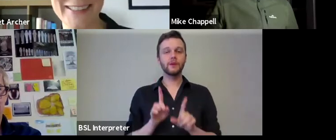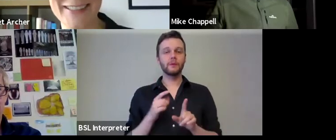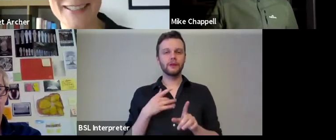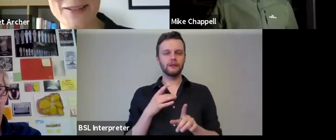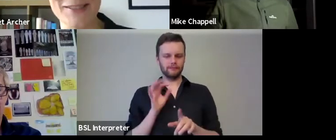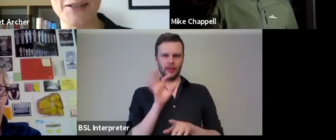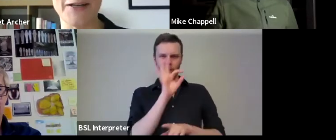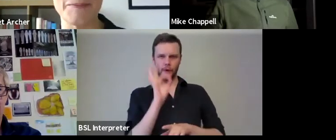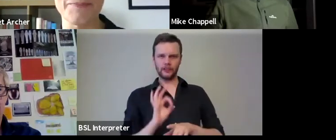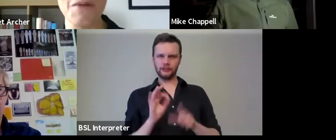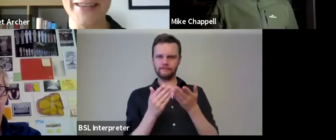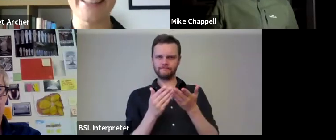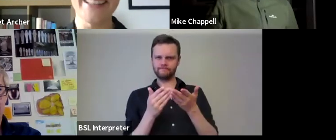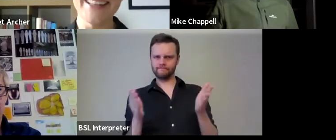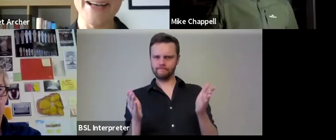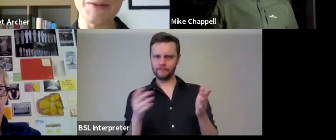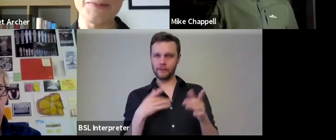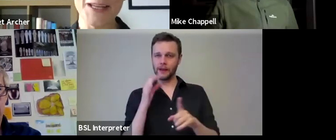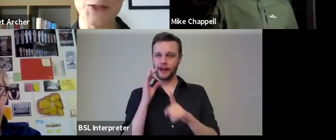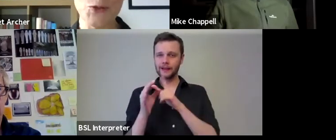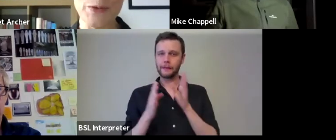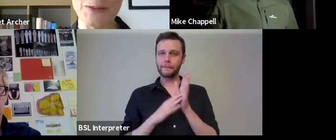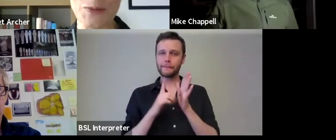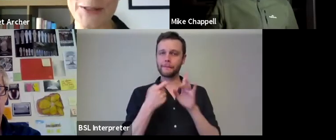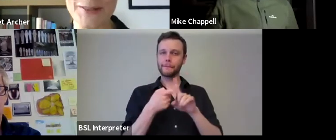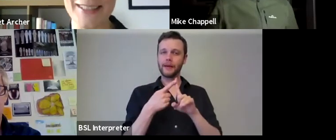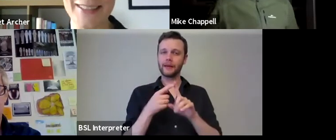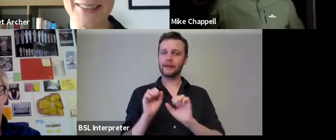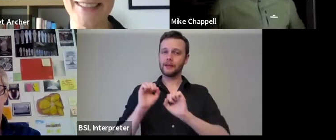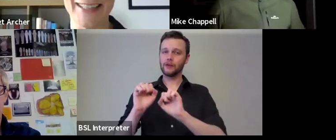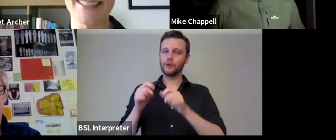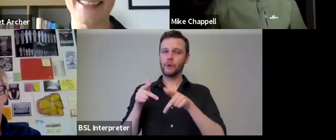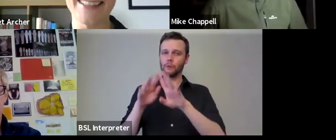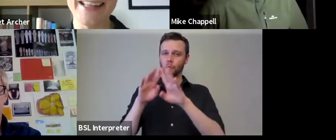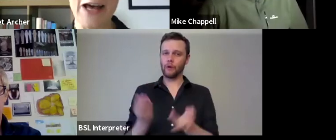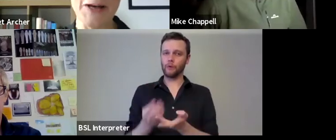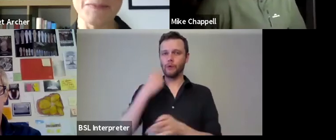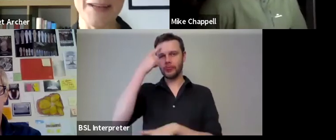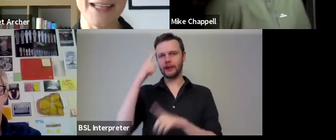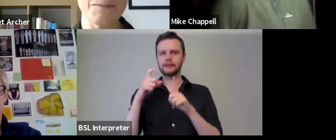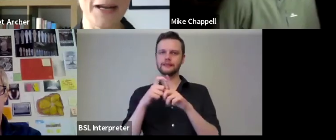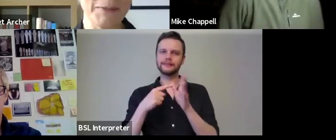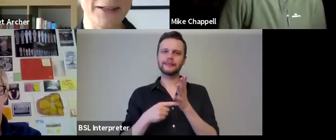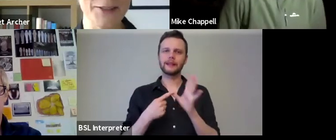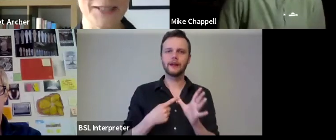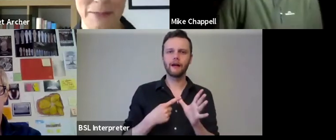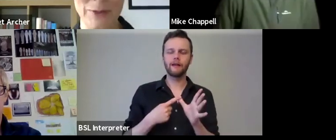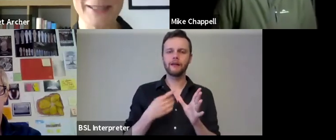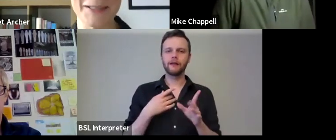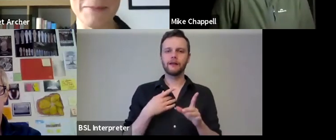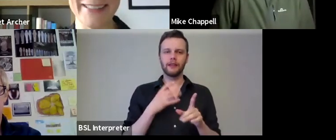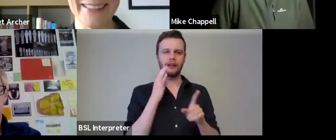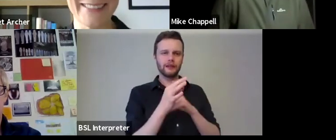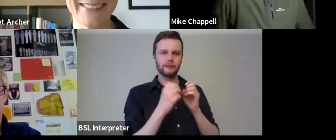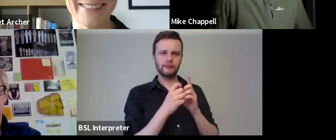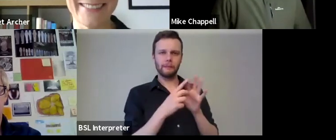bit, actually, and just ask Mike, in your world, what constitutes data? And then, Ben, I'm going to ask you the same